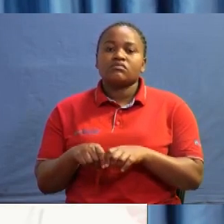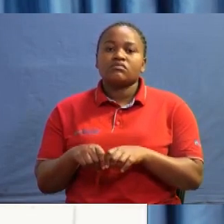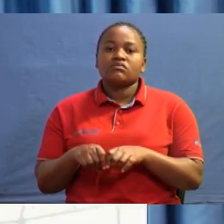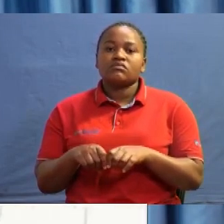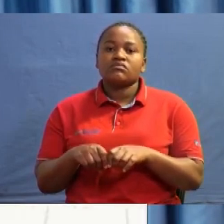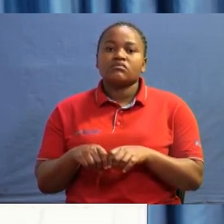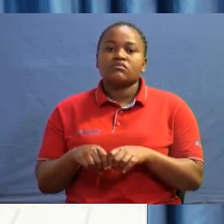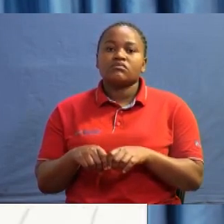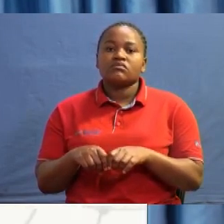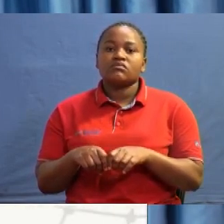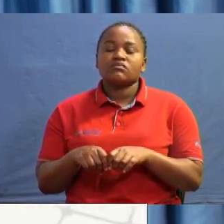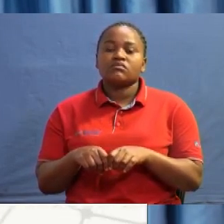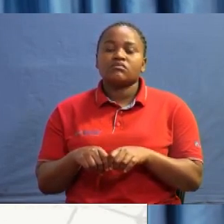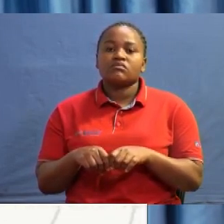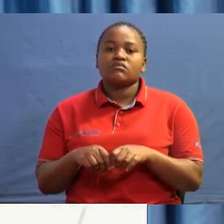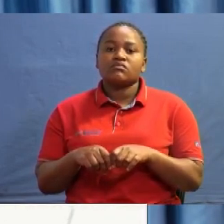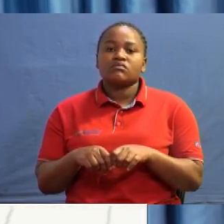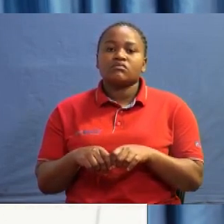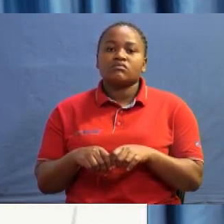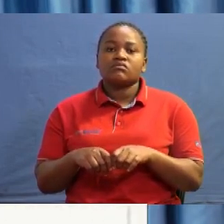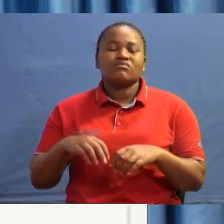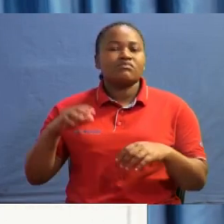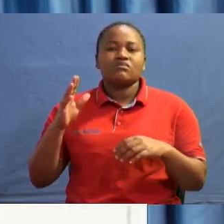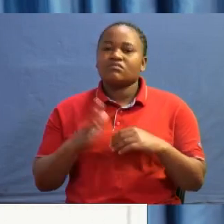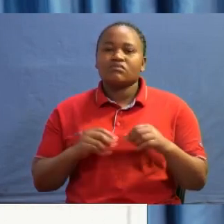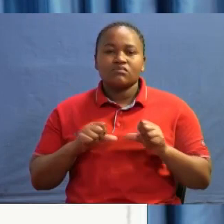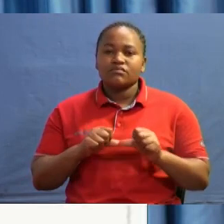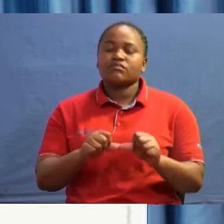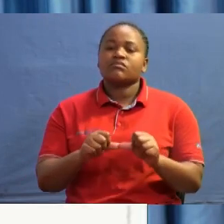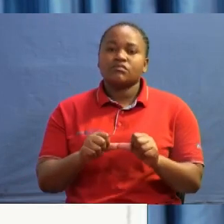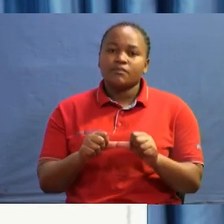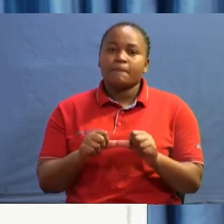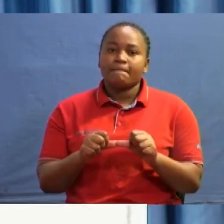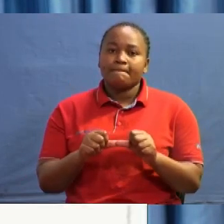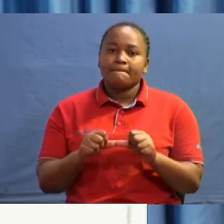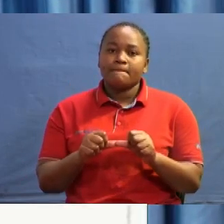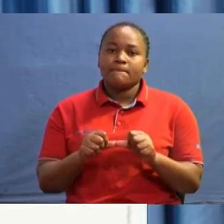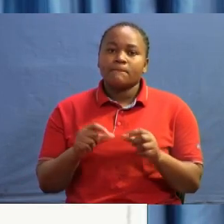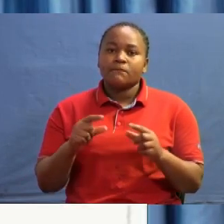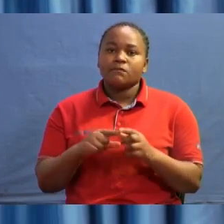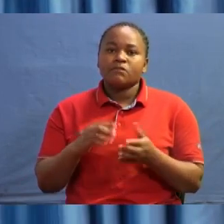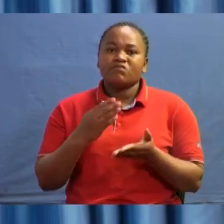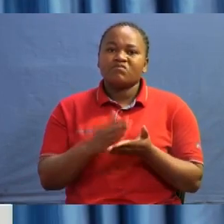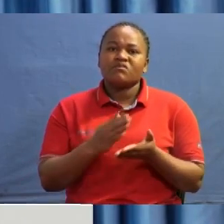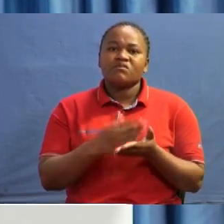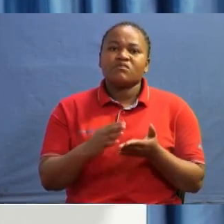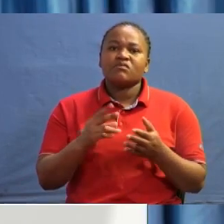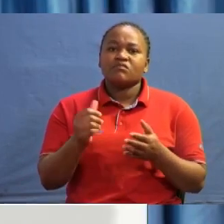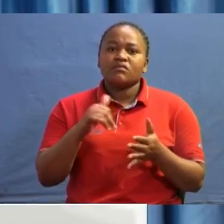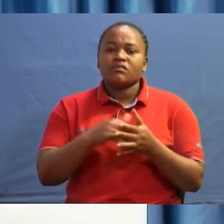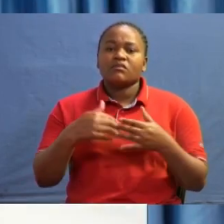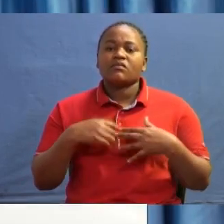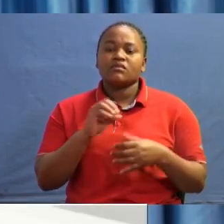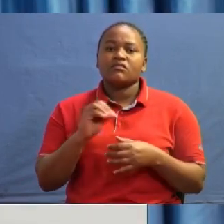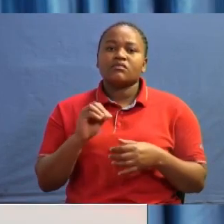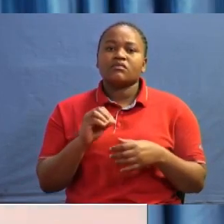fellow countrymen and women. We cannot continue to spend the money we don't have.